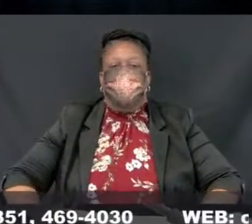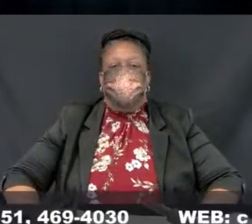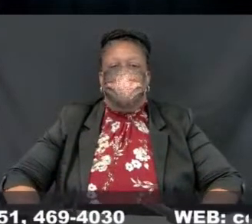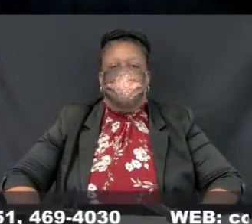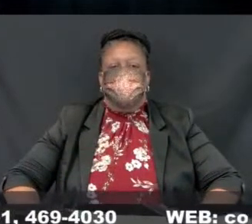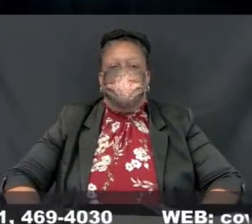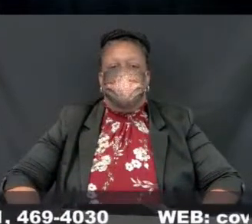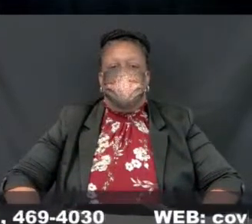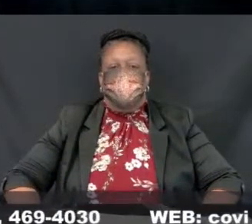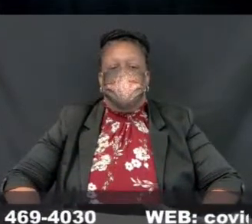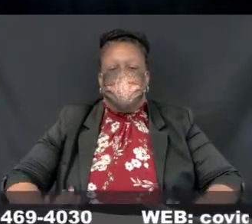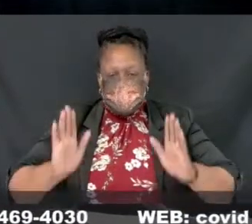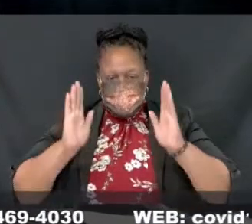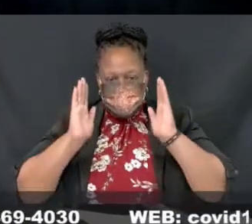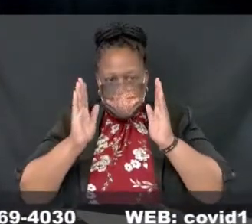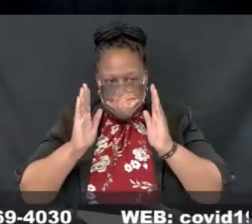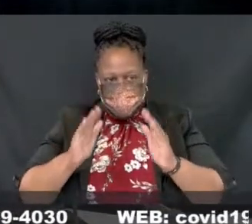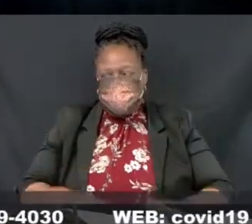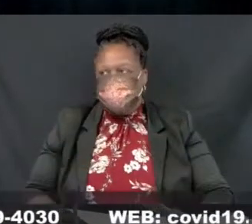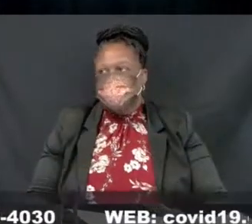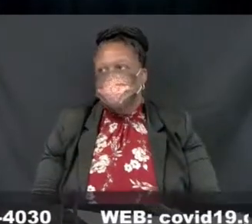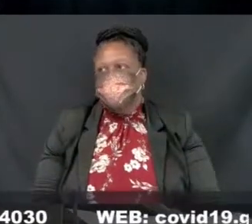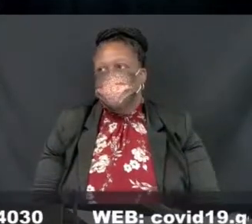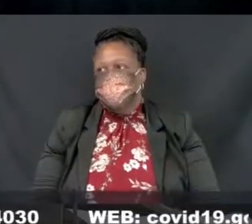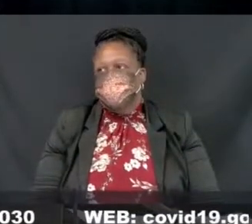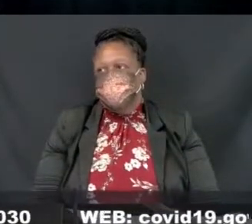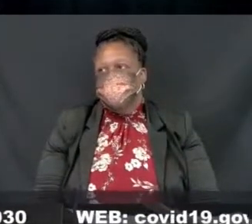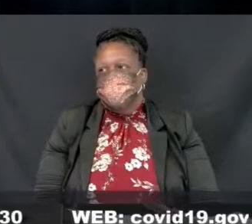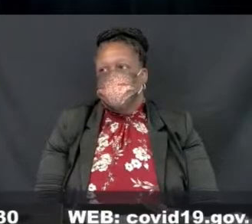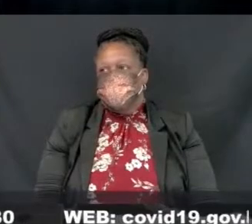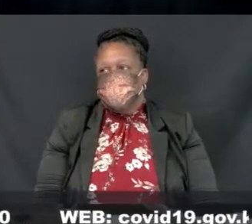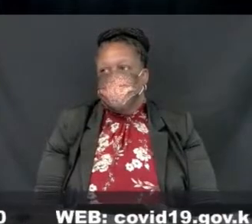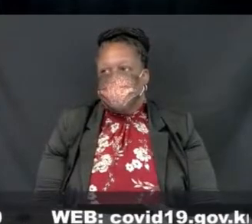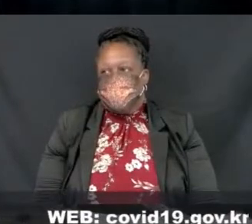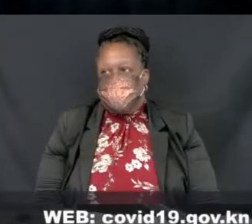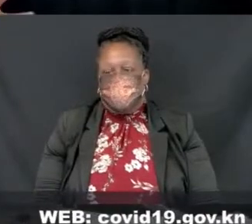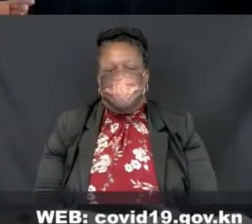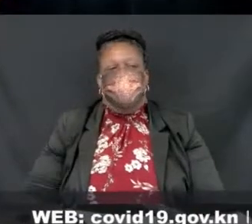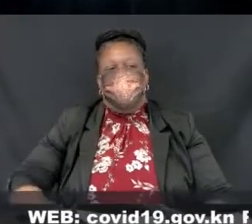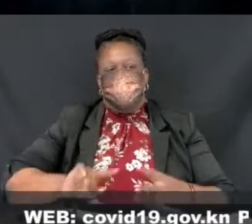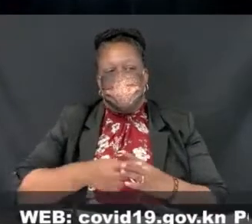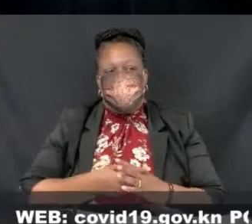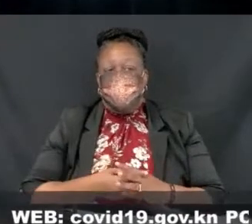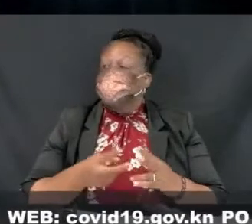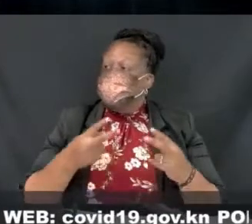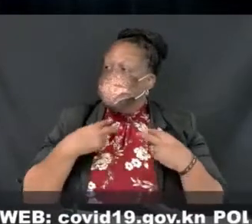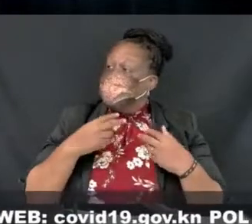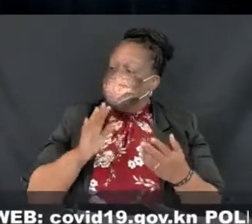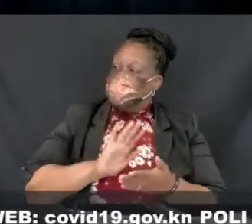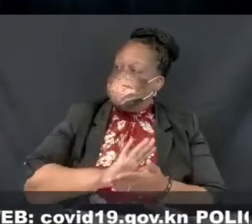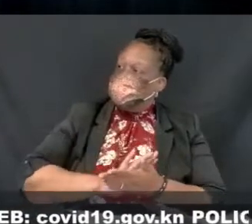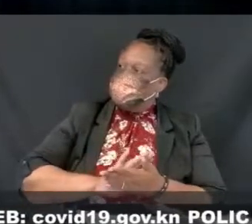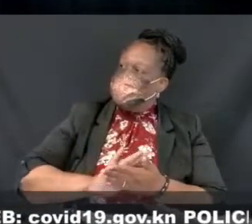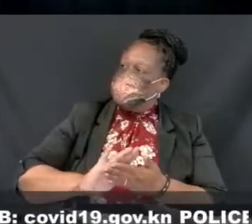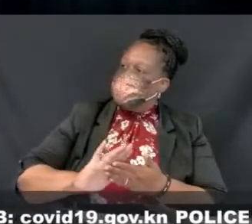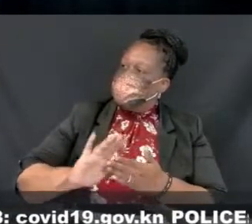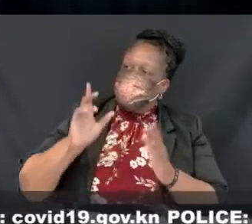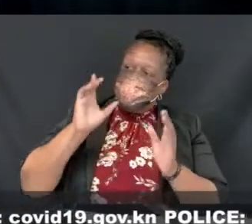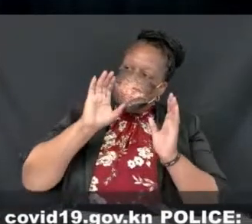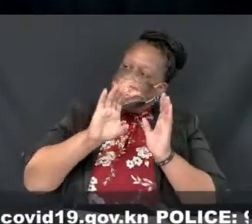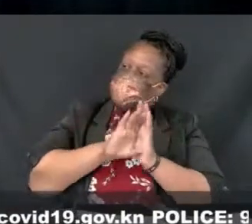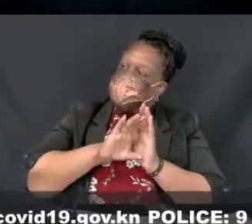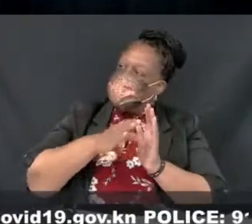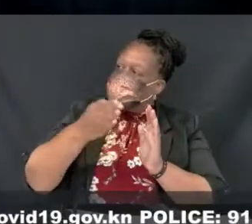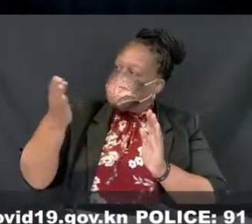table. From there on, we started and we modernized it to what we have today. You see, we have the nice background, speaking